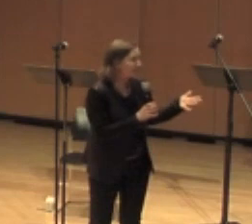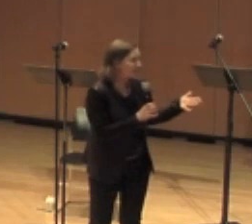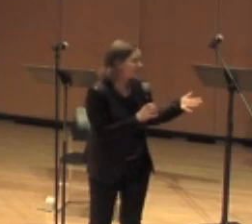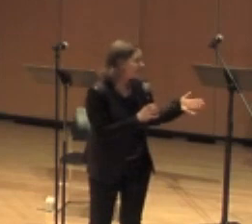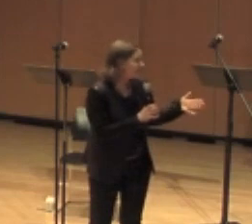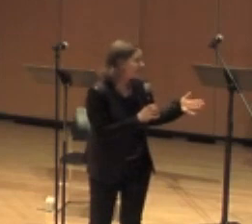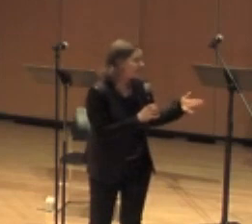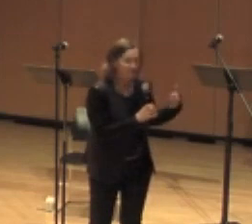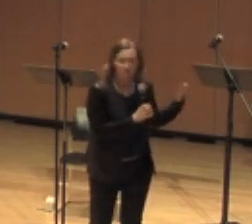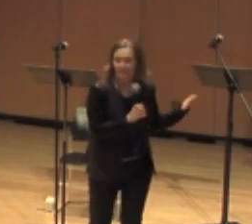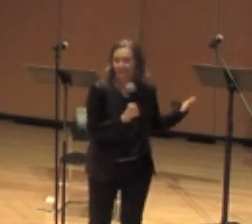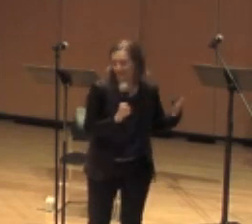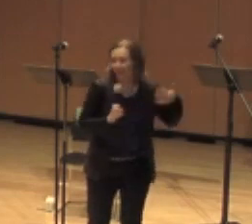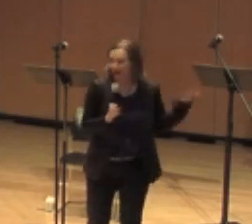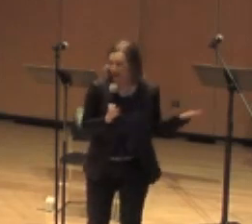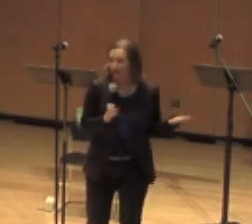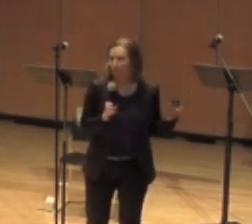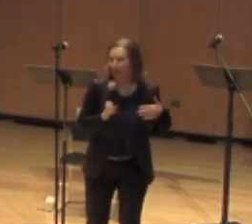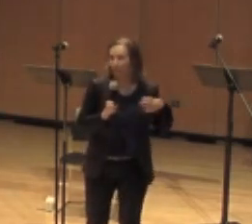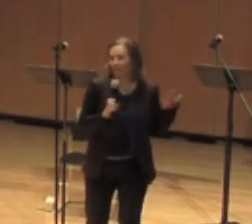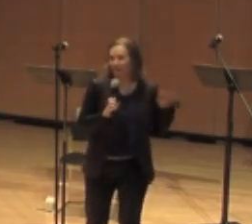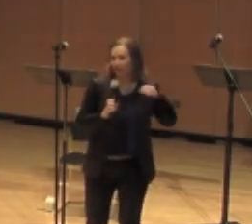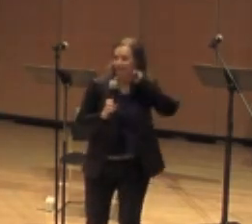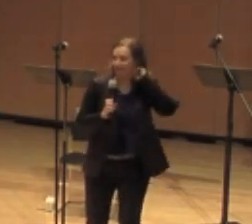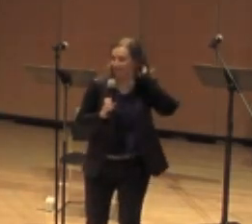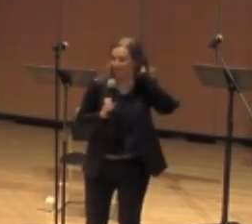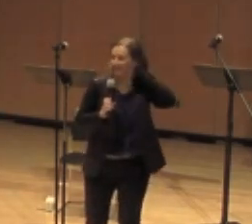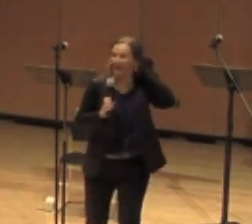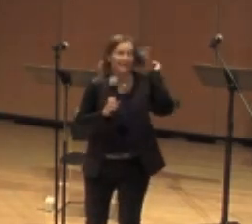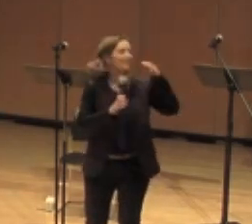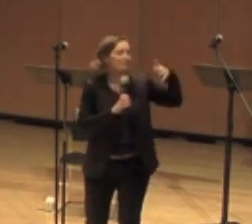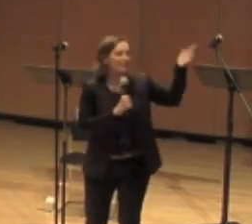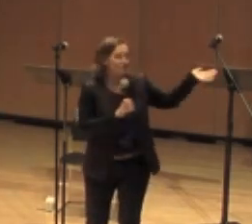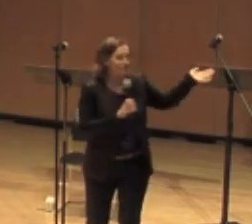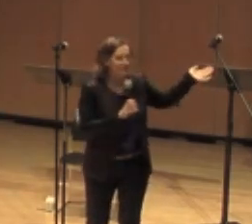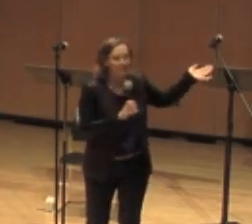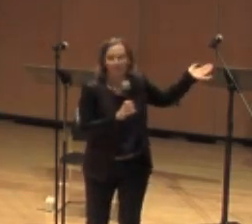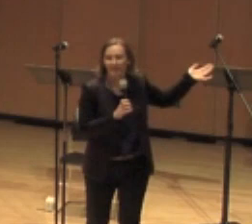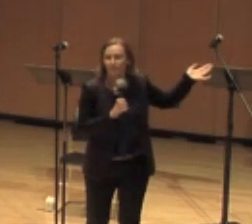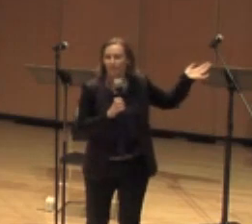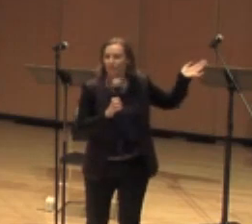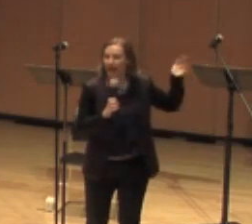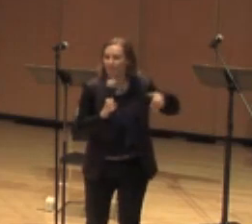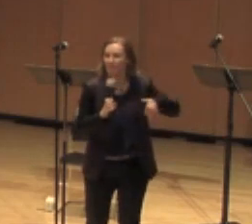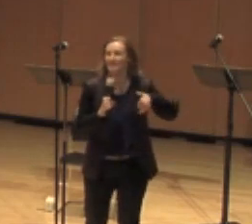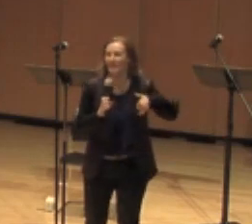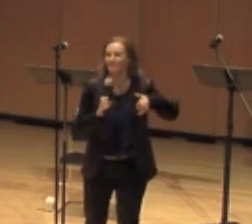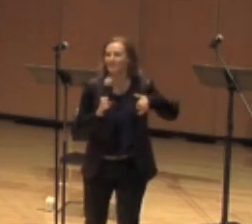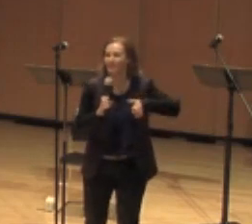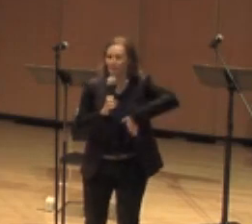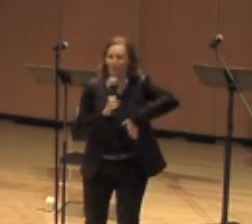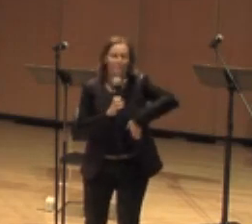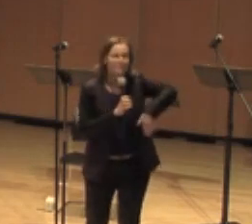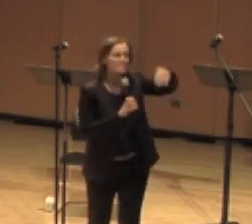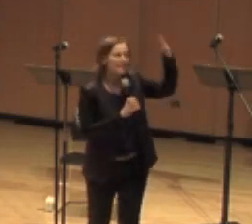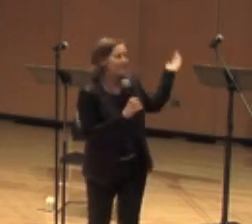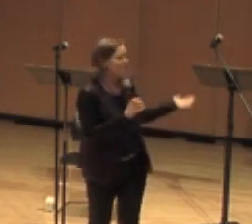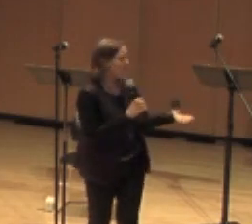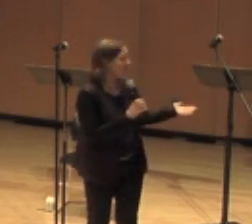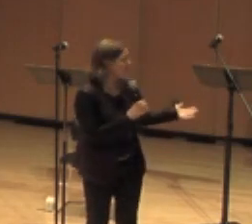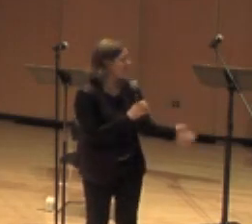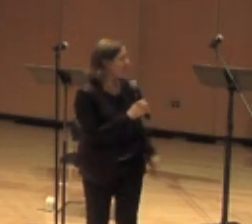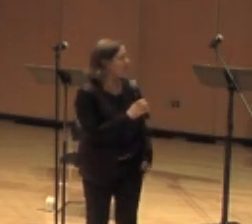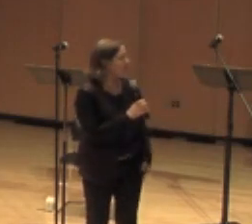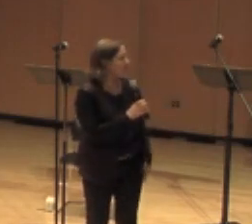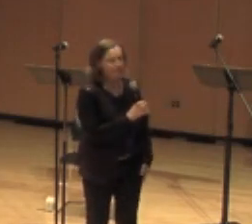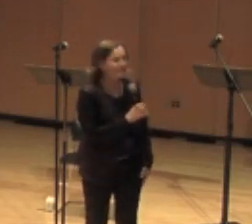it's kind of exciting because it's actually like a a production that's in the regional theater that will happen this coming year we're hoping many